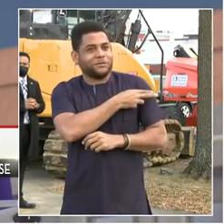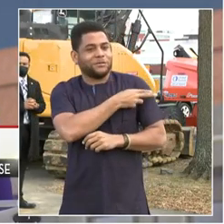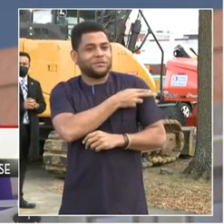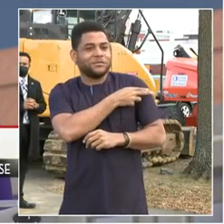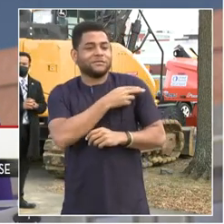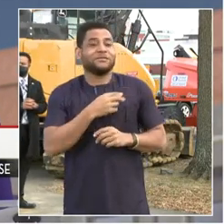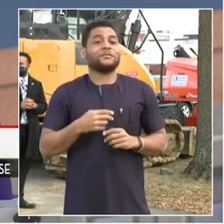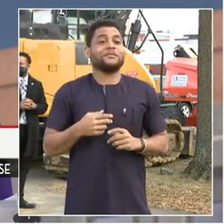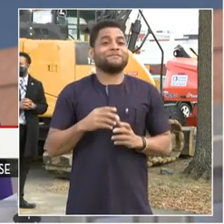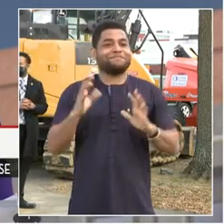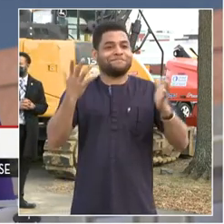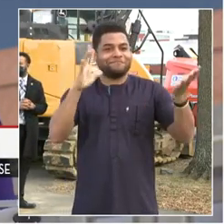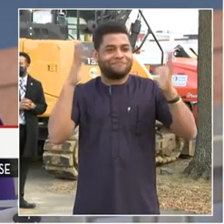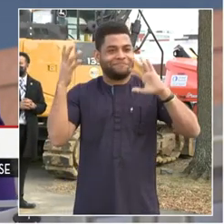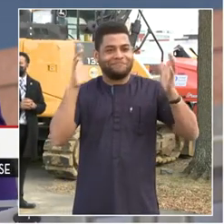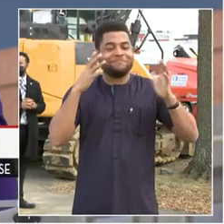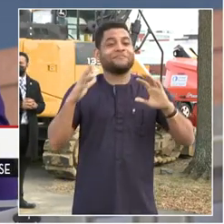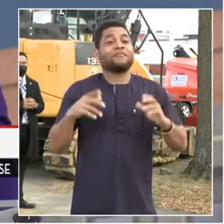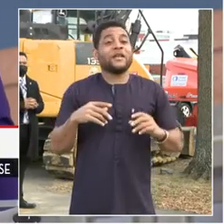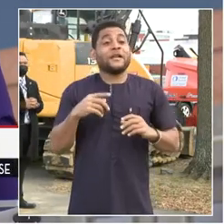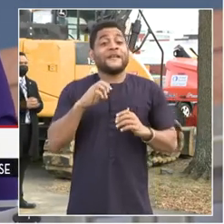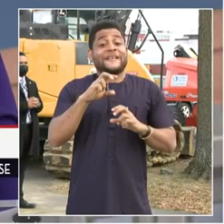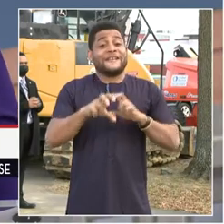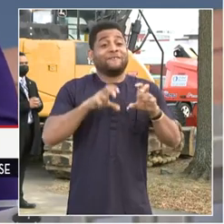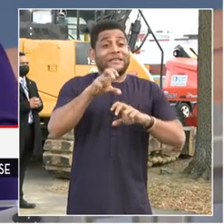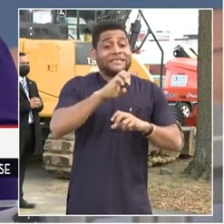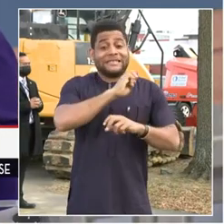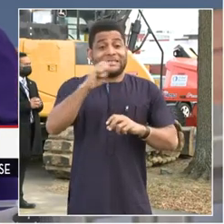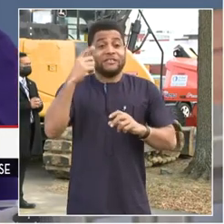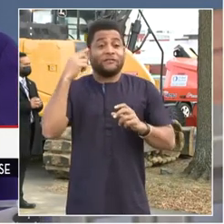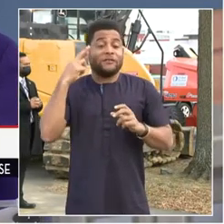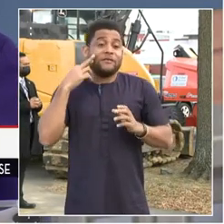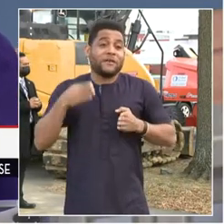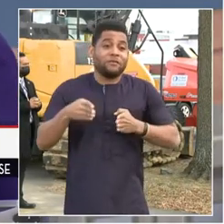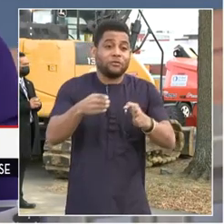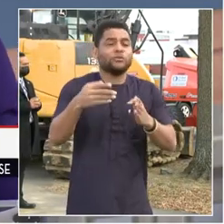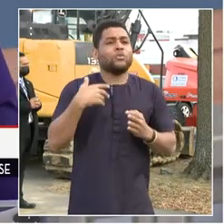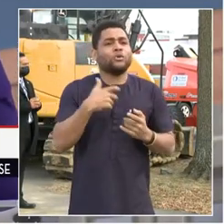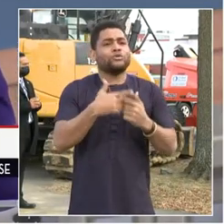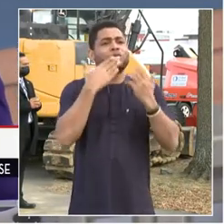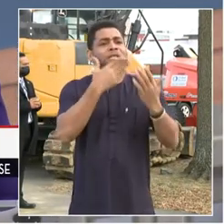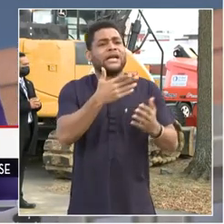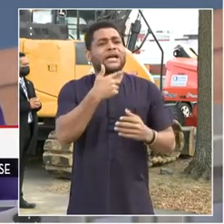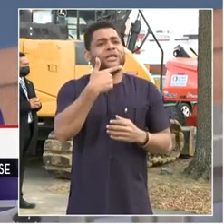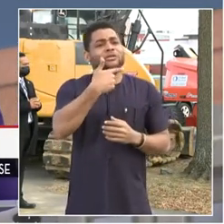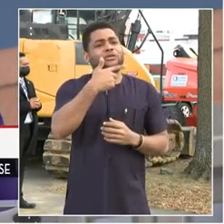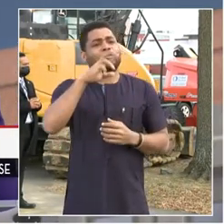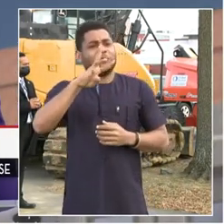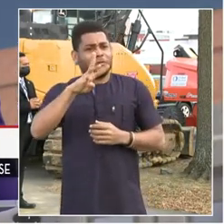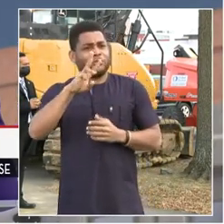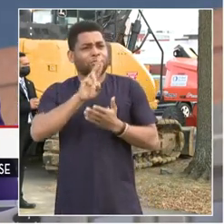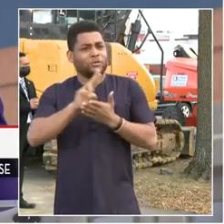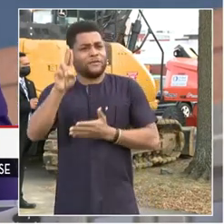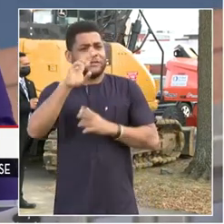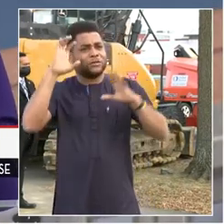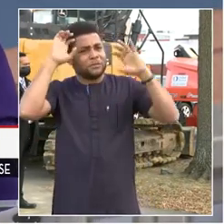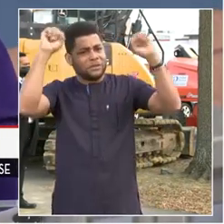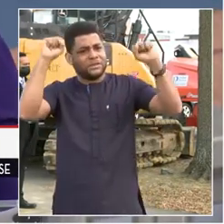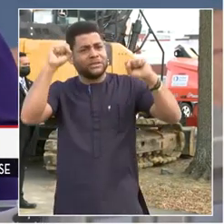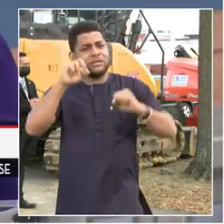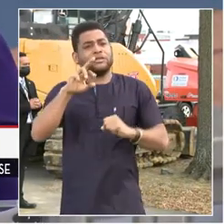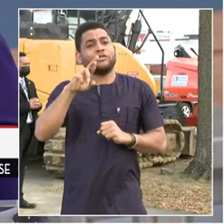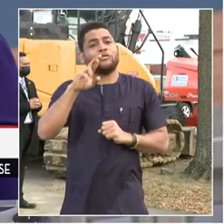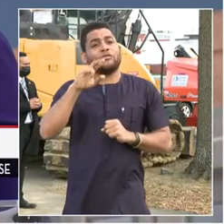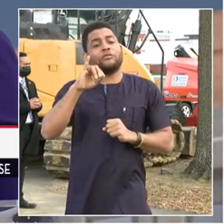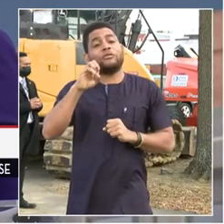river. I also want to thank George Washington University President Mark Wrighton, the Dean of